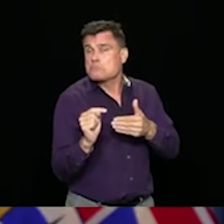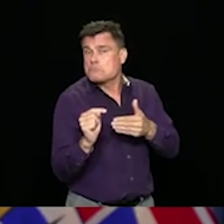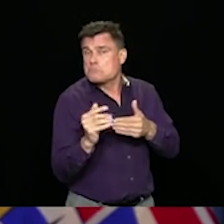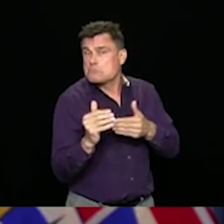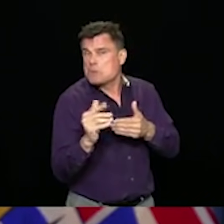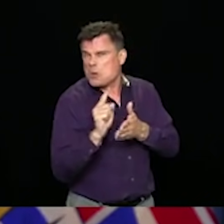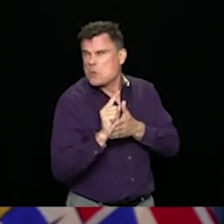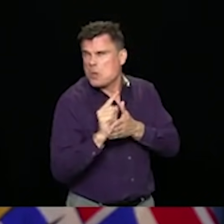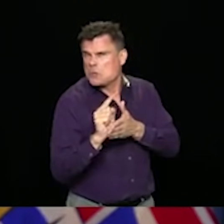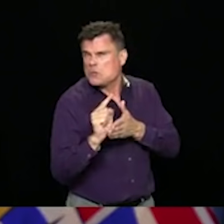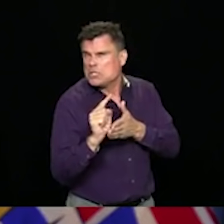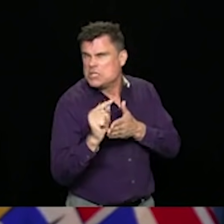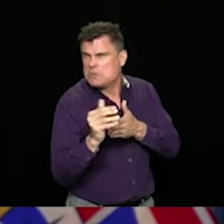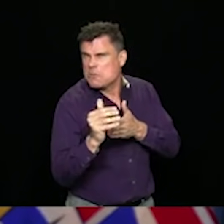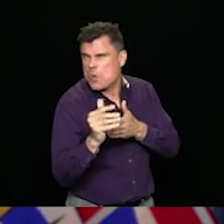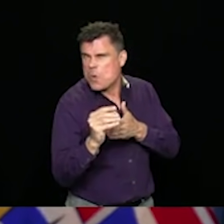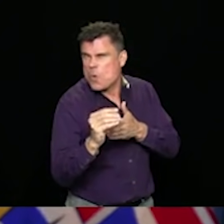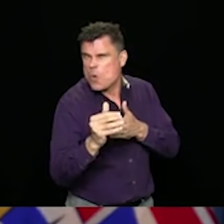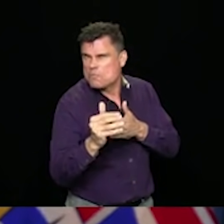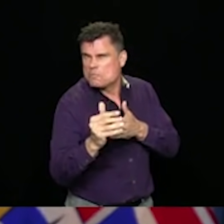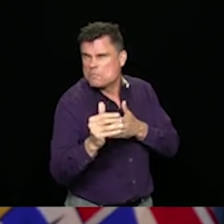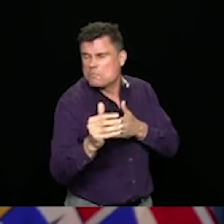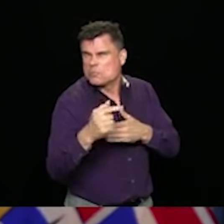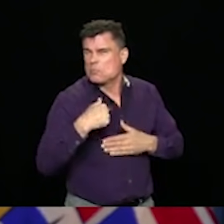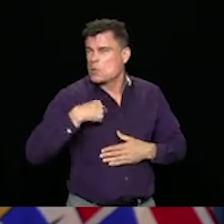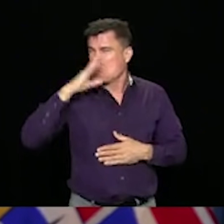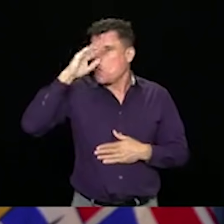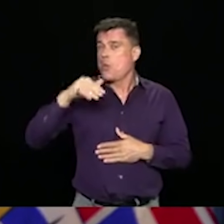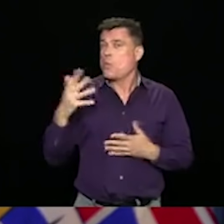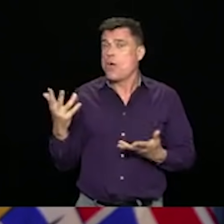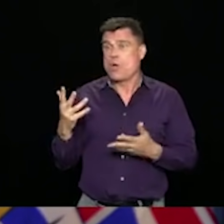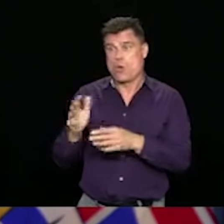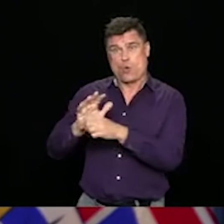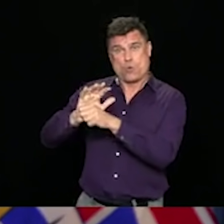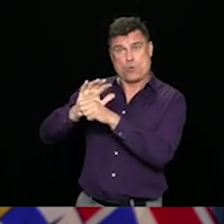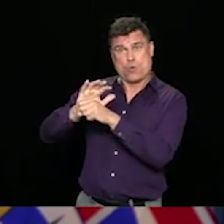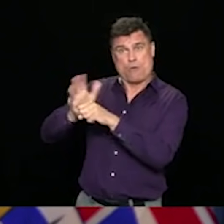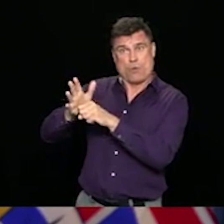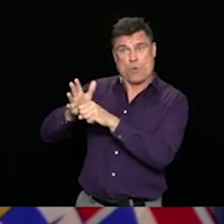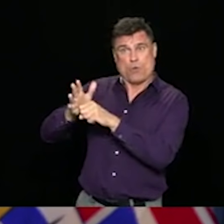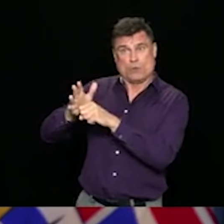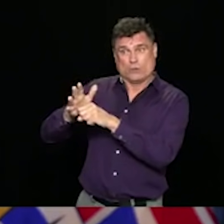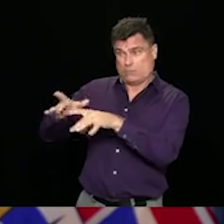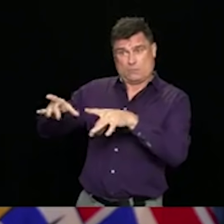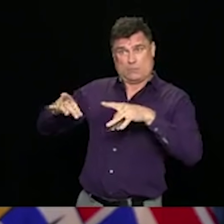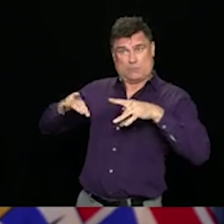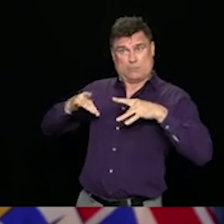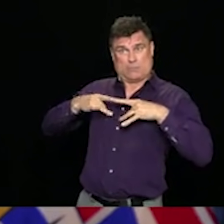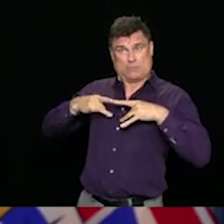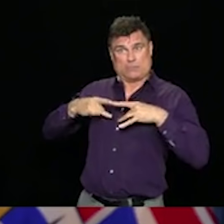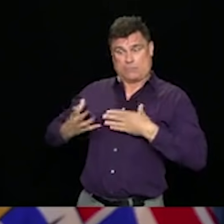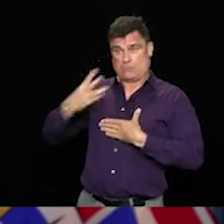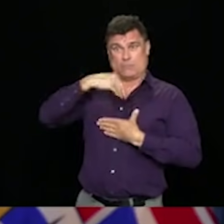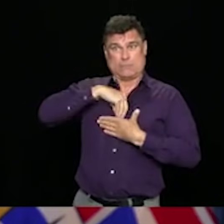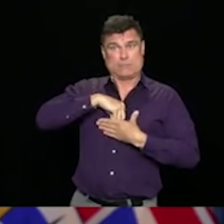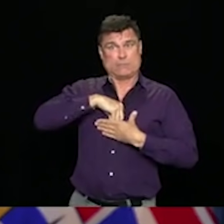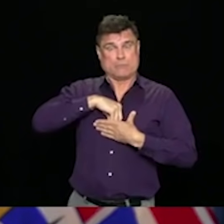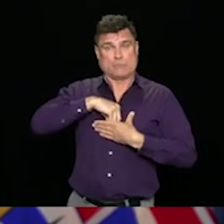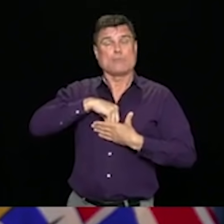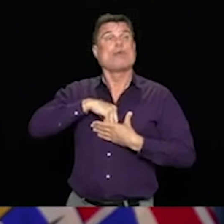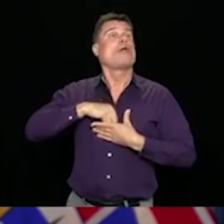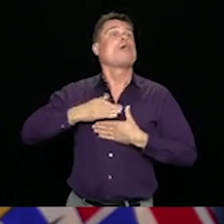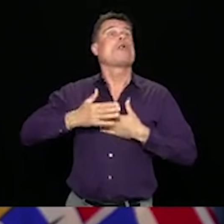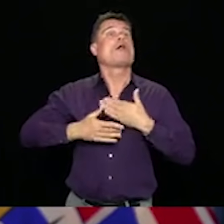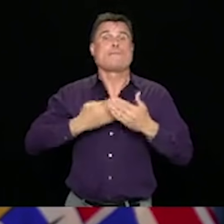we know, COVID-19 has a 2-week incubation period. And we know as well, we have learned that the virus can be passed